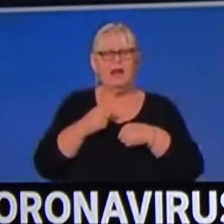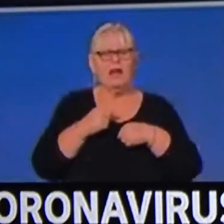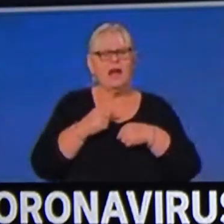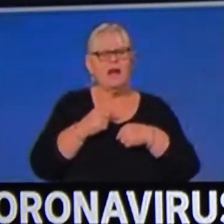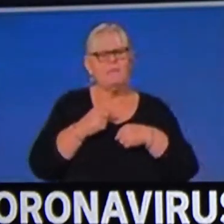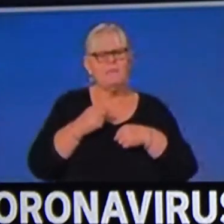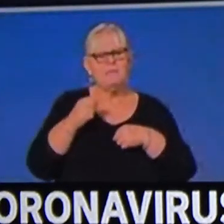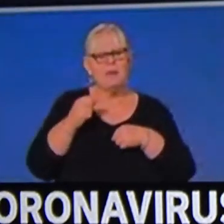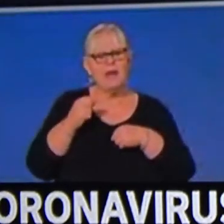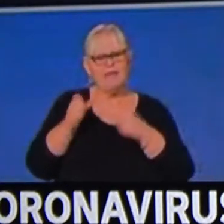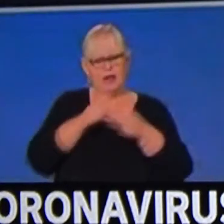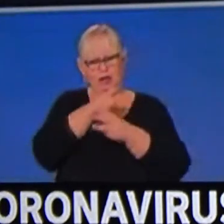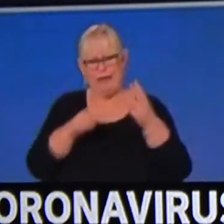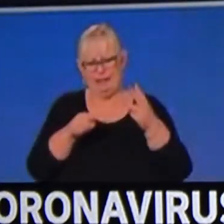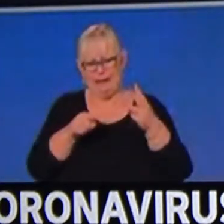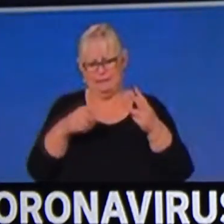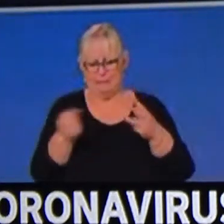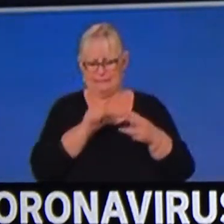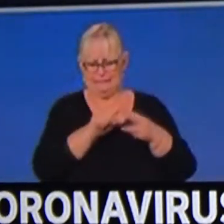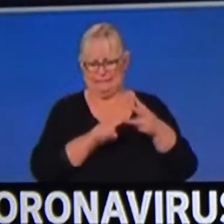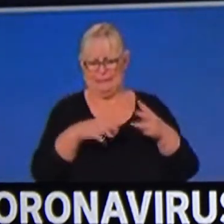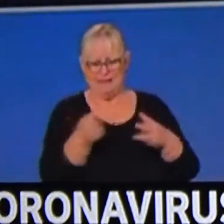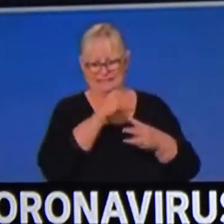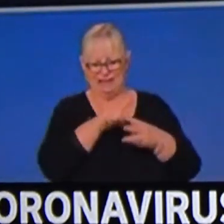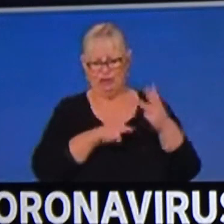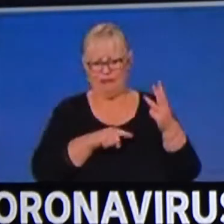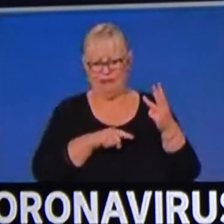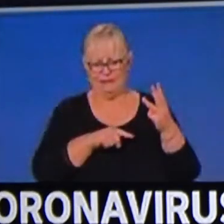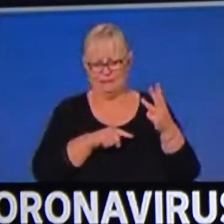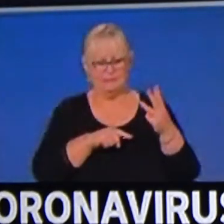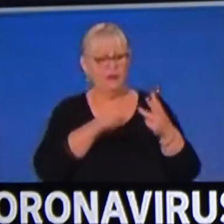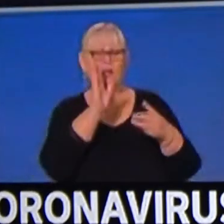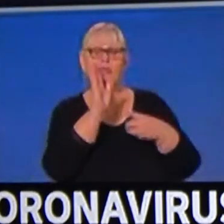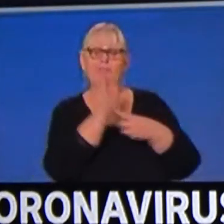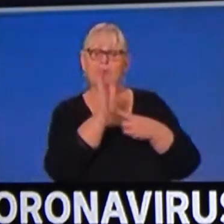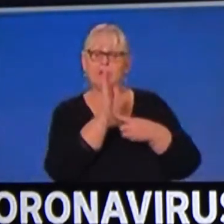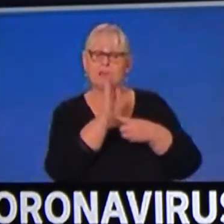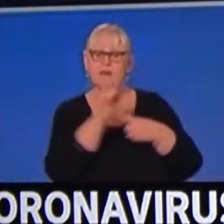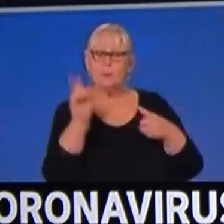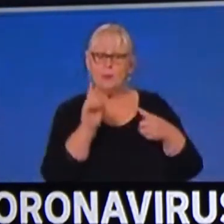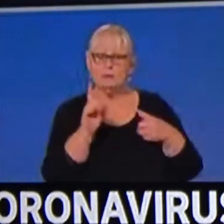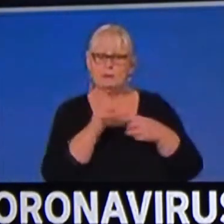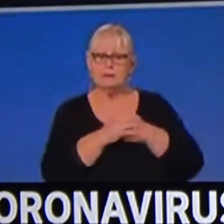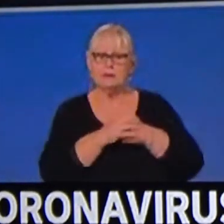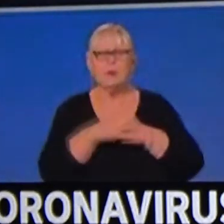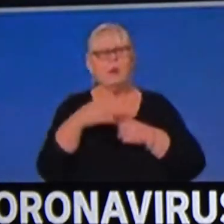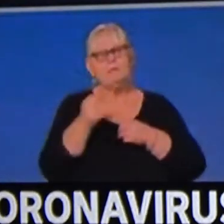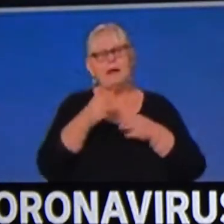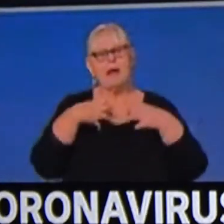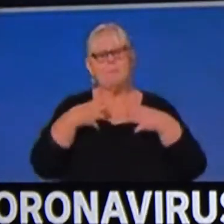days. There are three things we need to get in place. The first of those is a